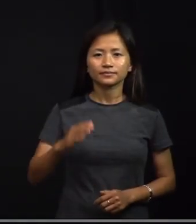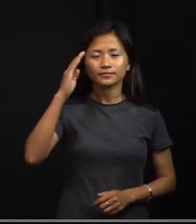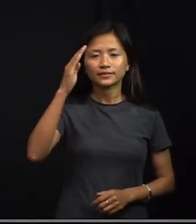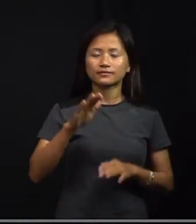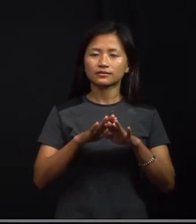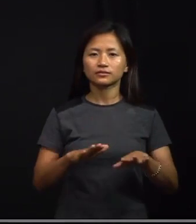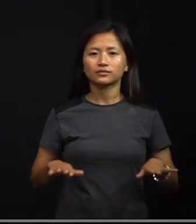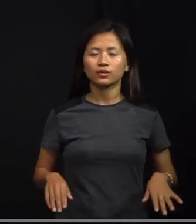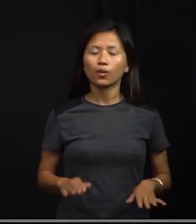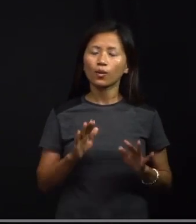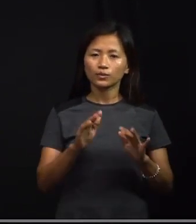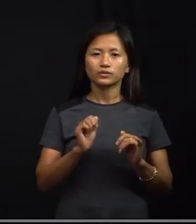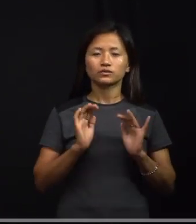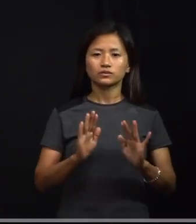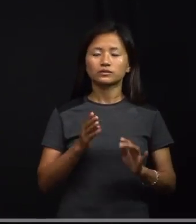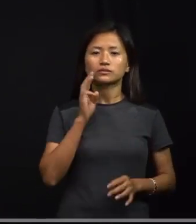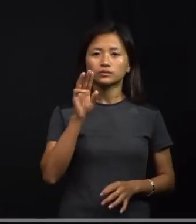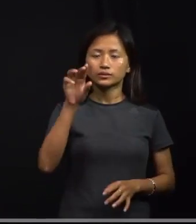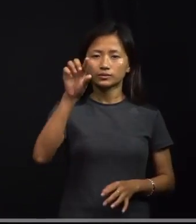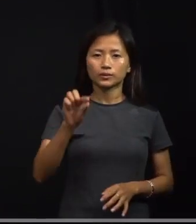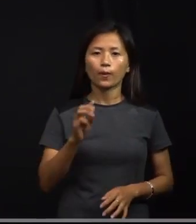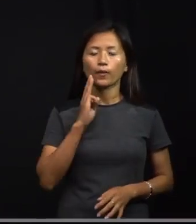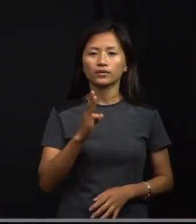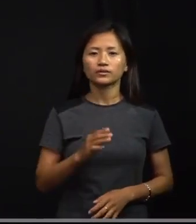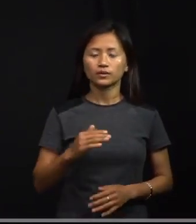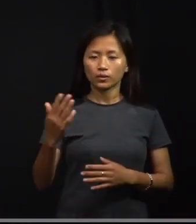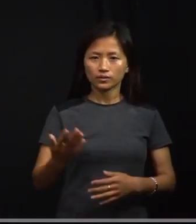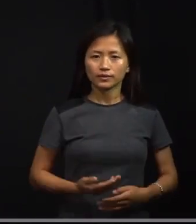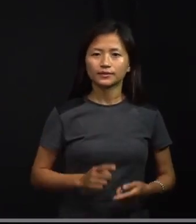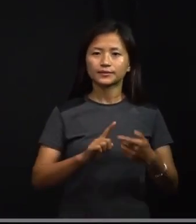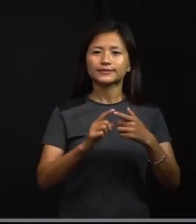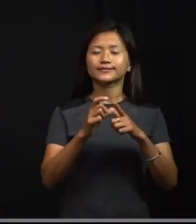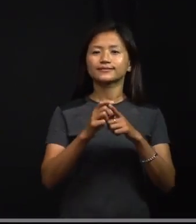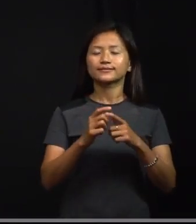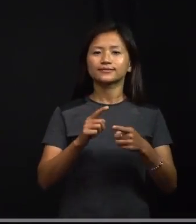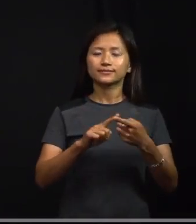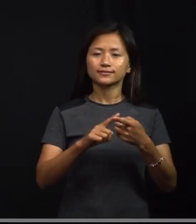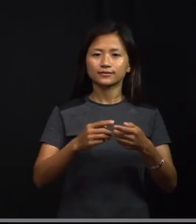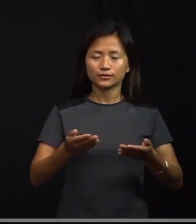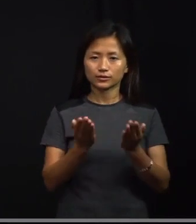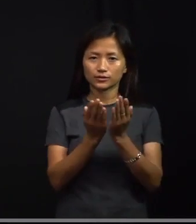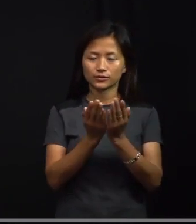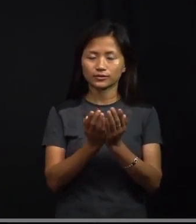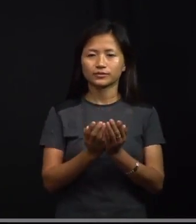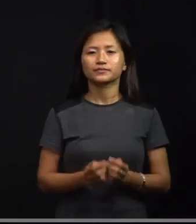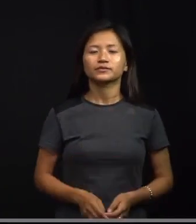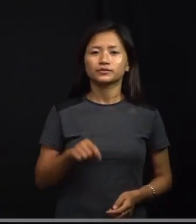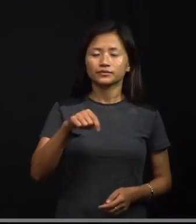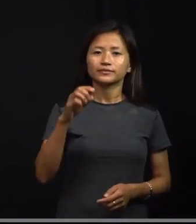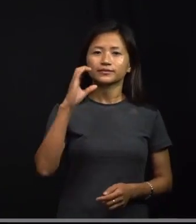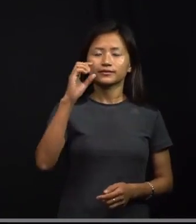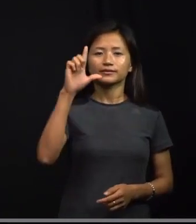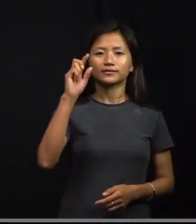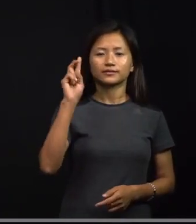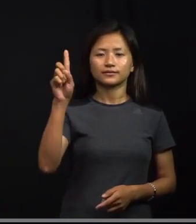Hello students, I hope you're all doing well. Welcome to education class for class 11. So today we will be doing